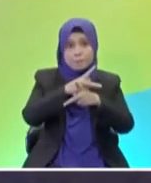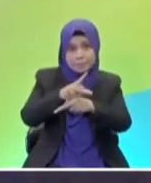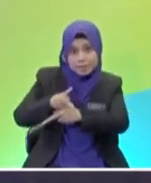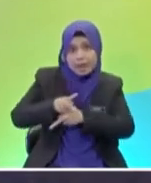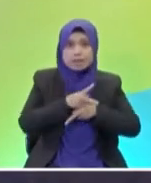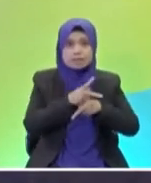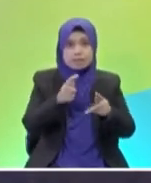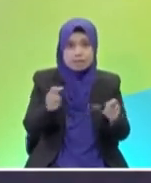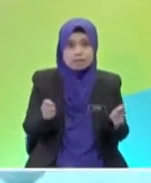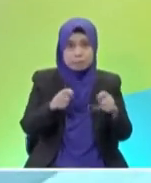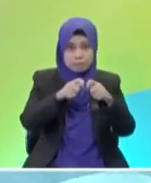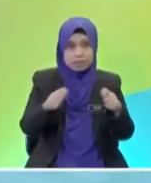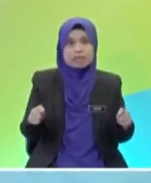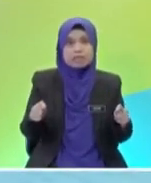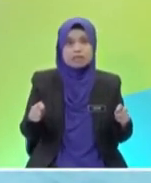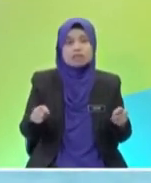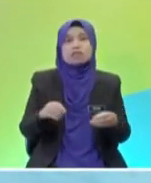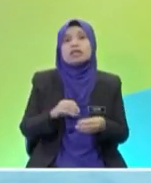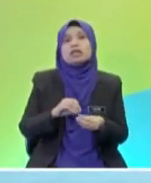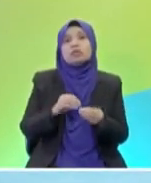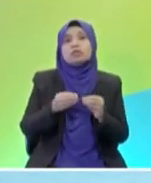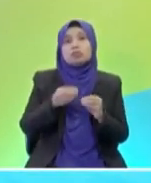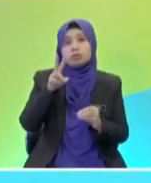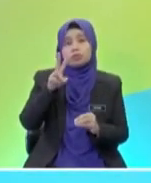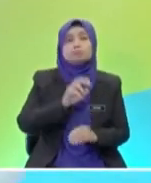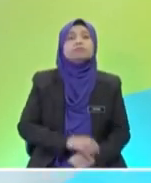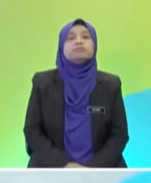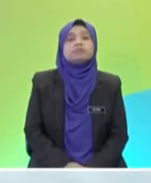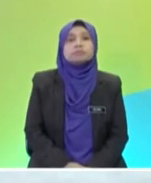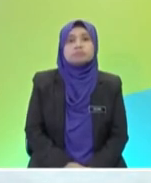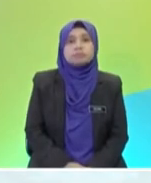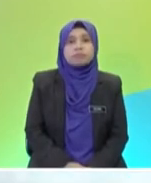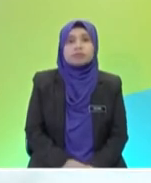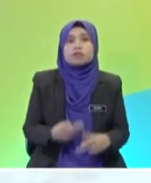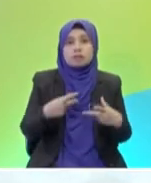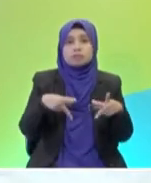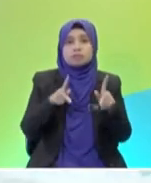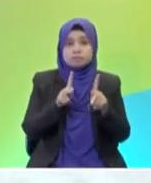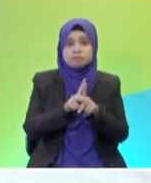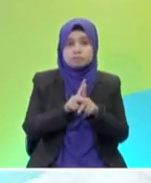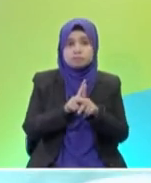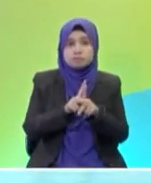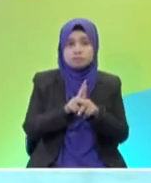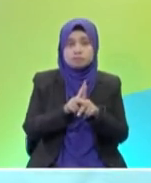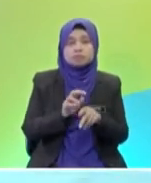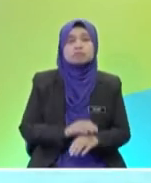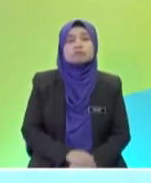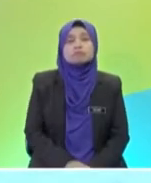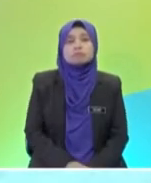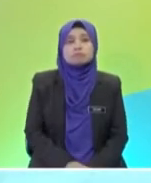I asked for two. Okay, Vimal. Yes, Vimal. Yes, teacher. The importance of preservation